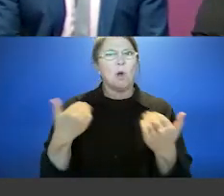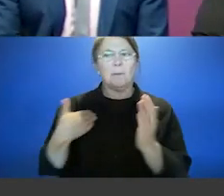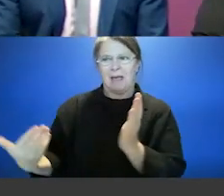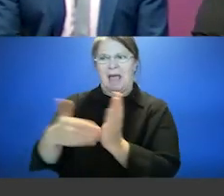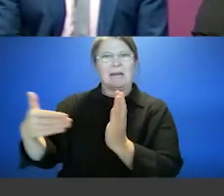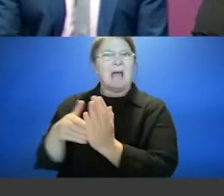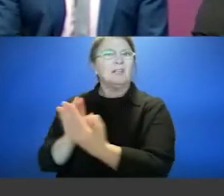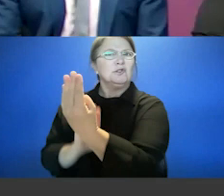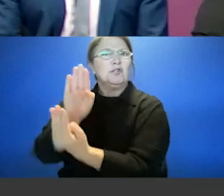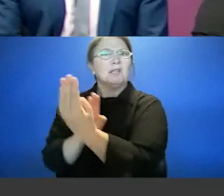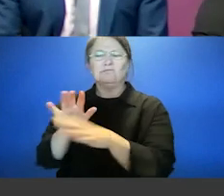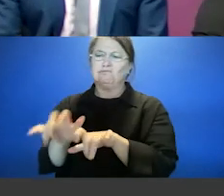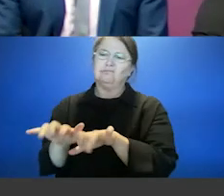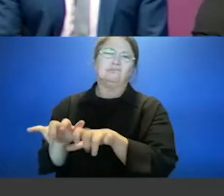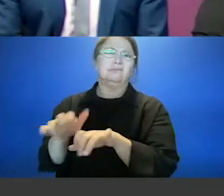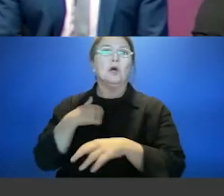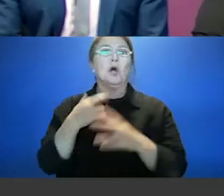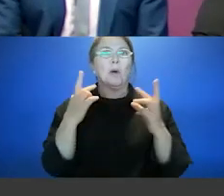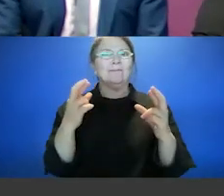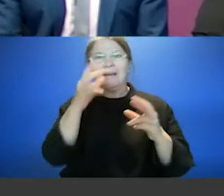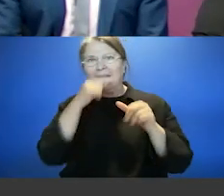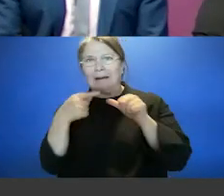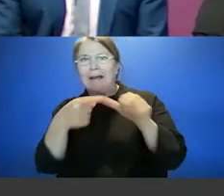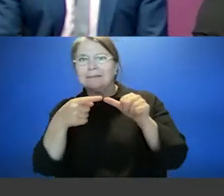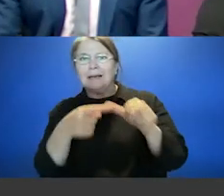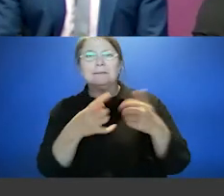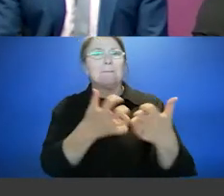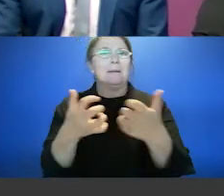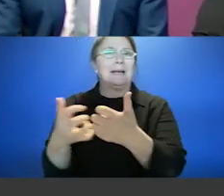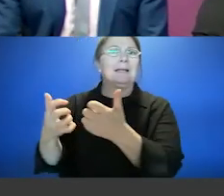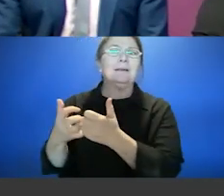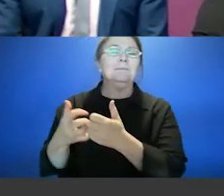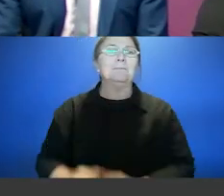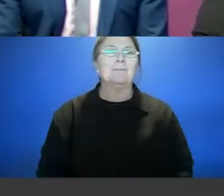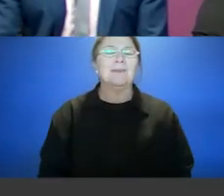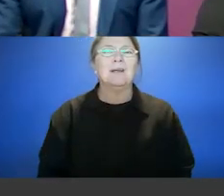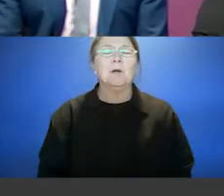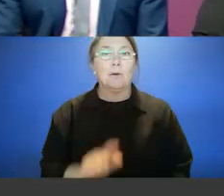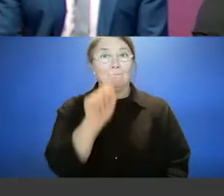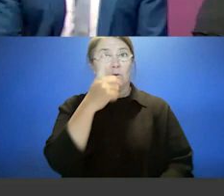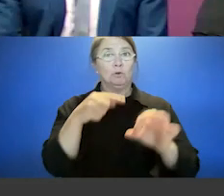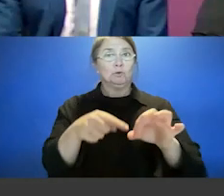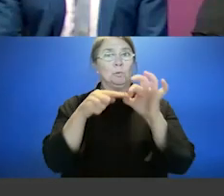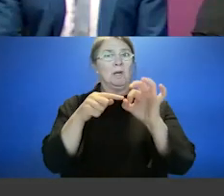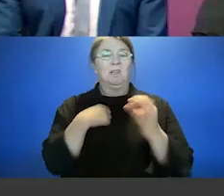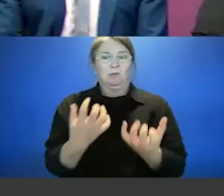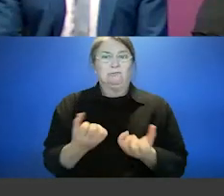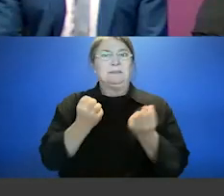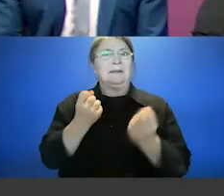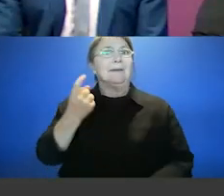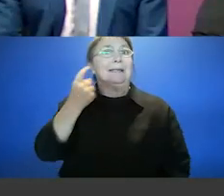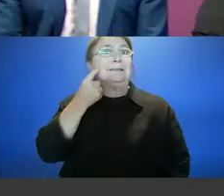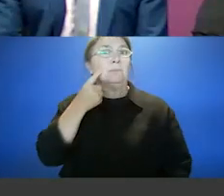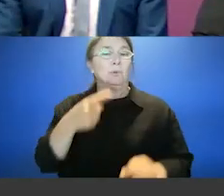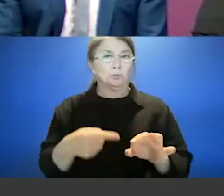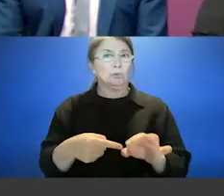as we can before the conclusion of the event. First question I have that's rolled through is a really simple one, Sue, and it's probably